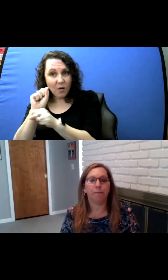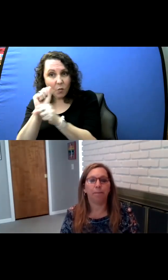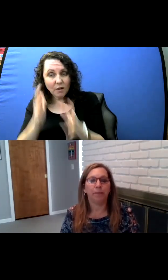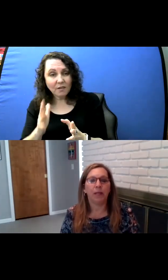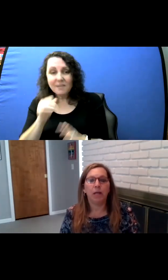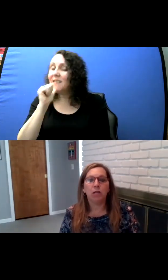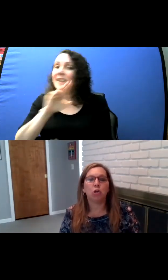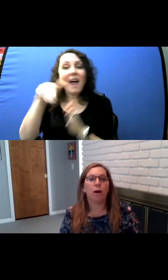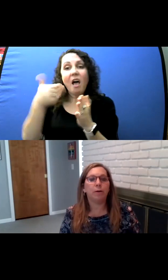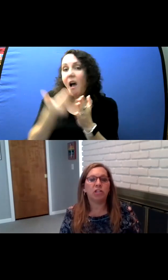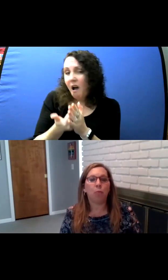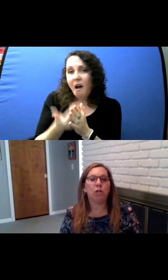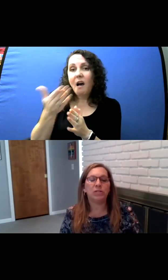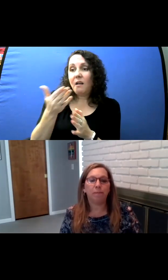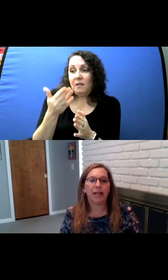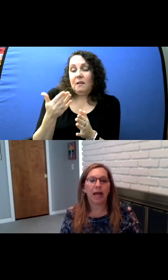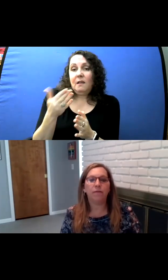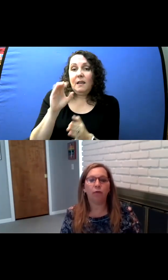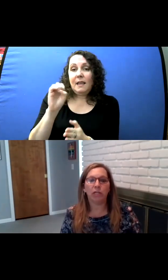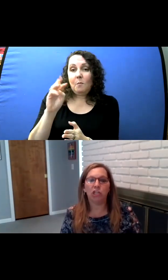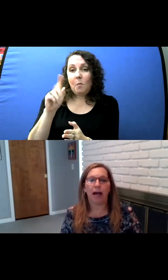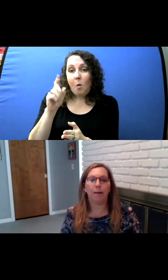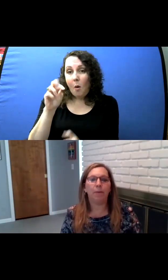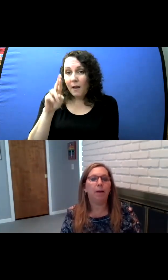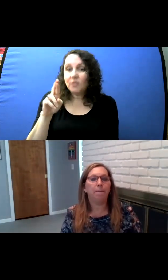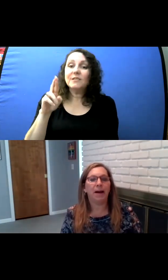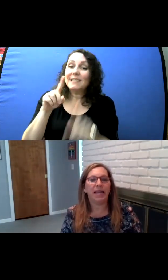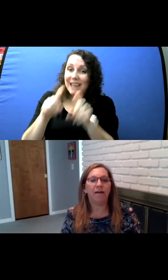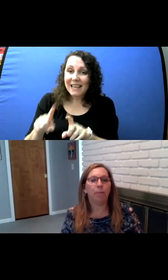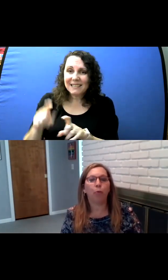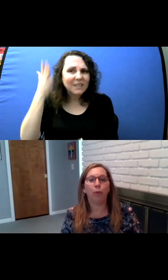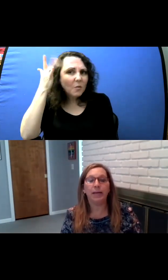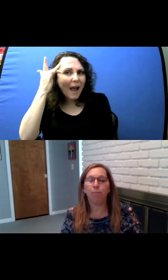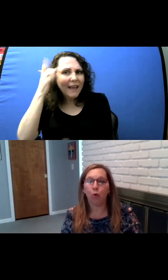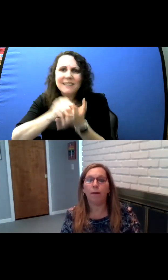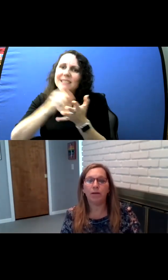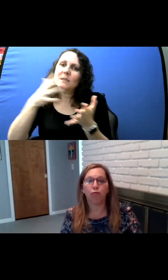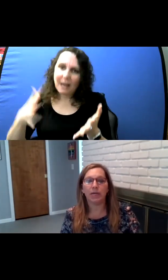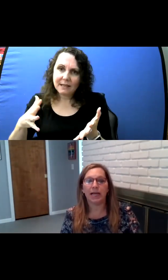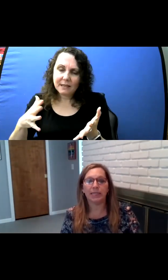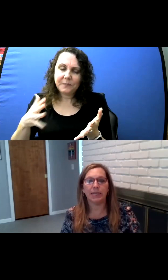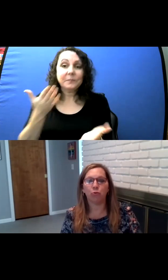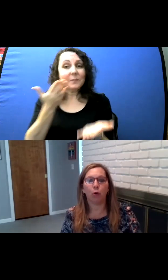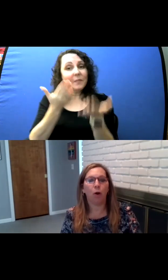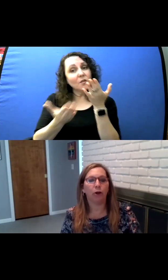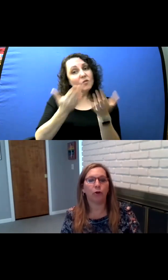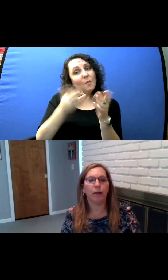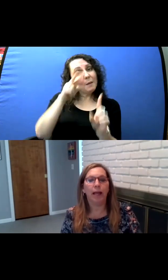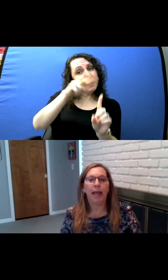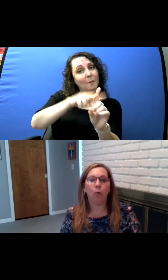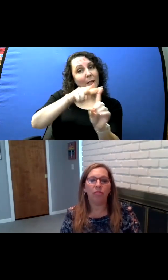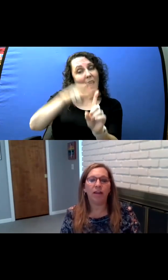expensive. So someone who's applying for a job might have a pre-employment drug test that's